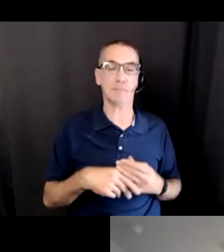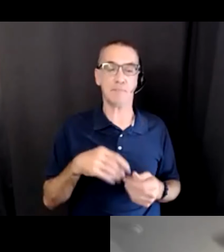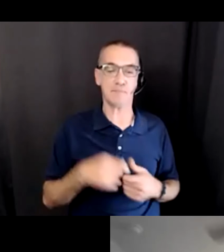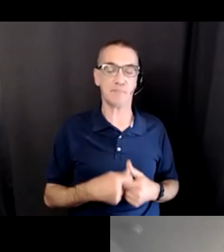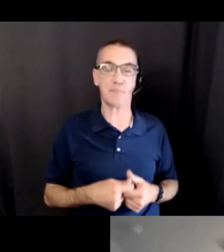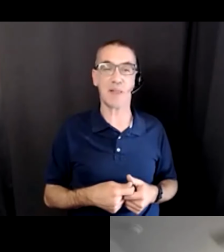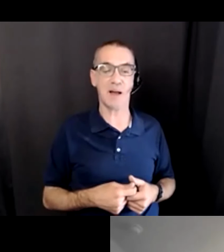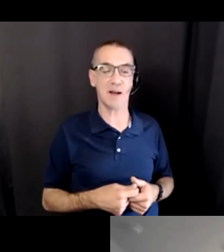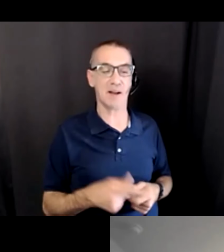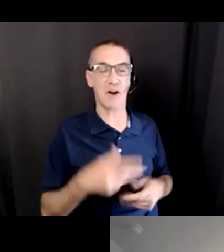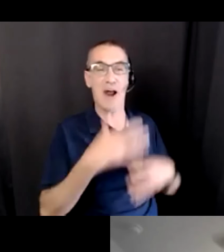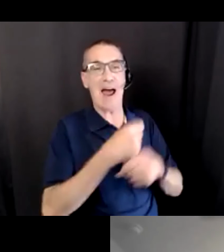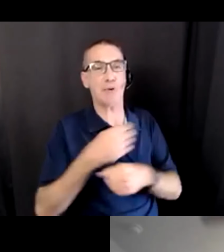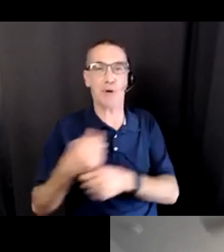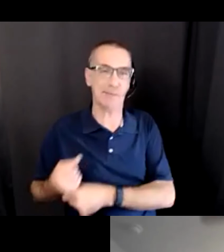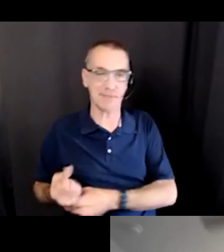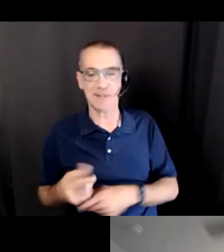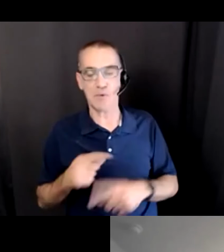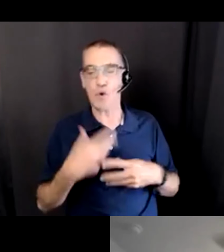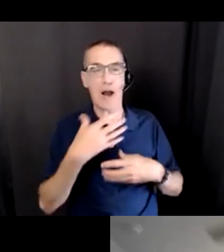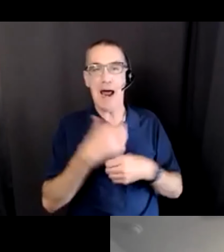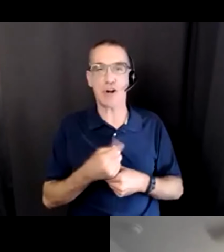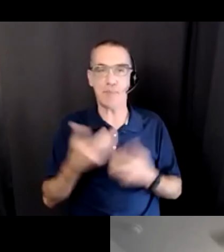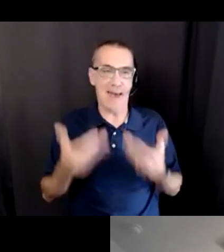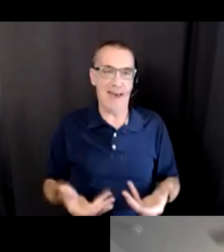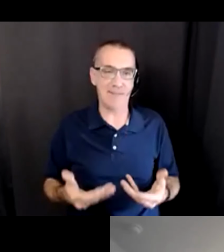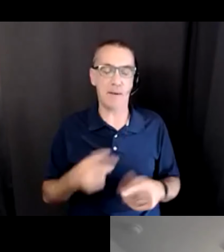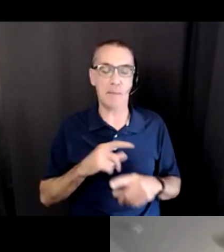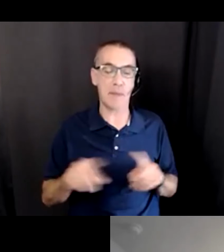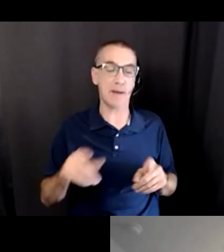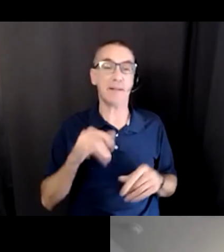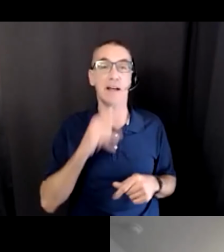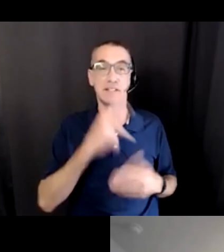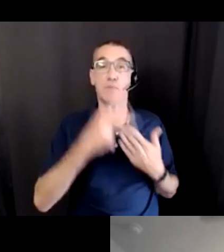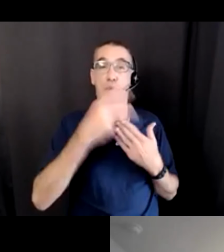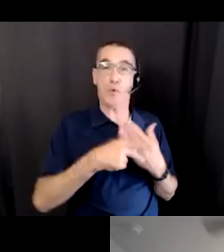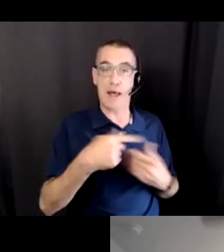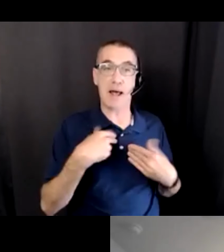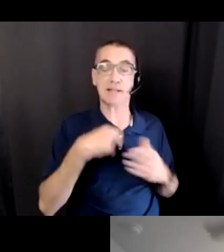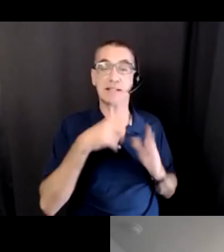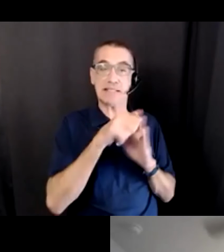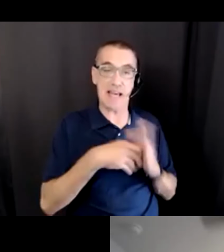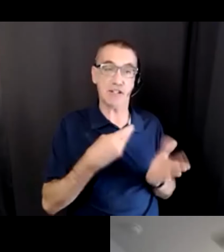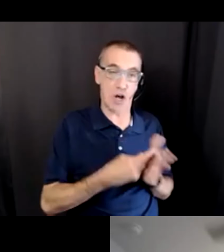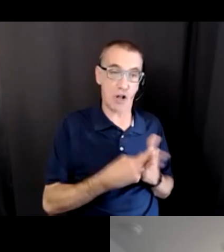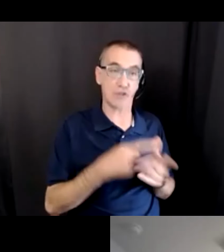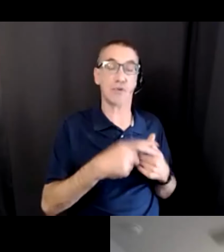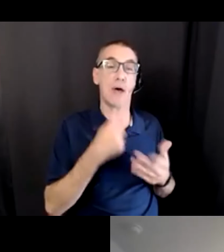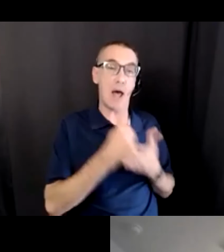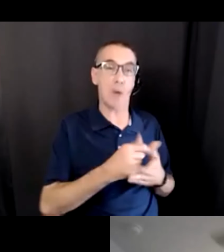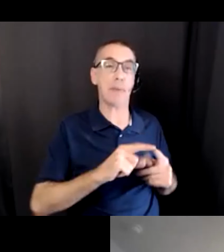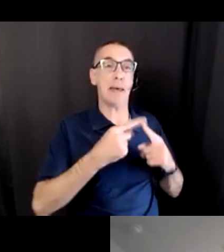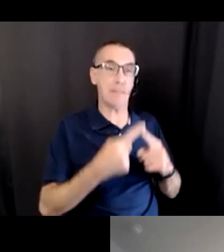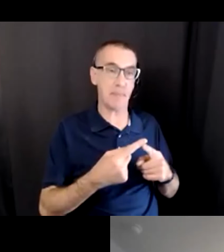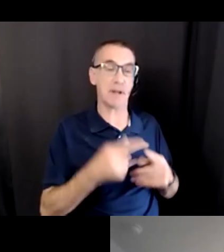of acronyms. I know we're acronym heavy, but that's a program that has state dollars to help implement